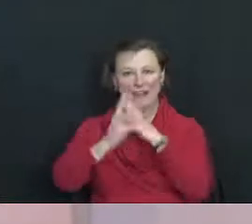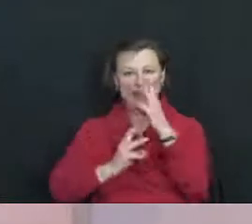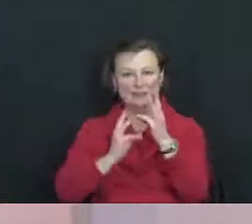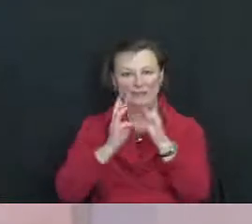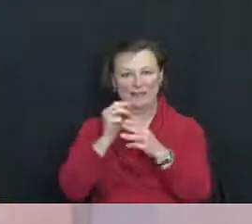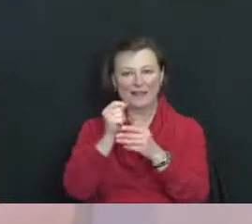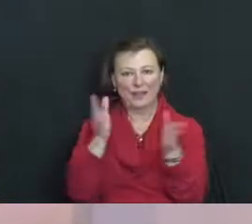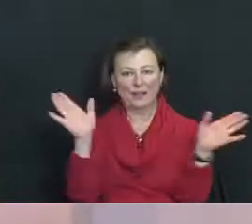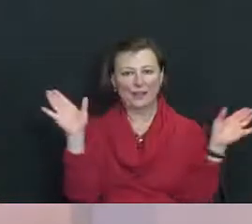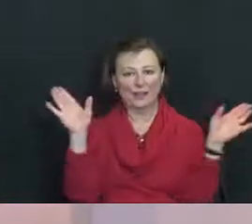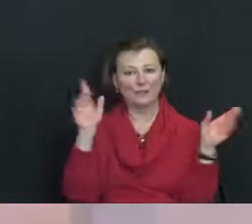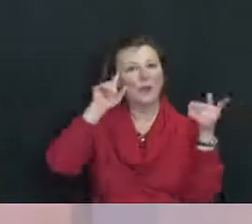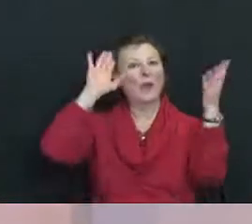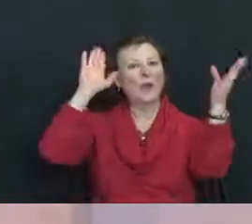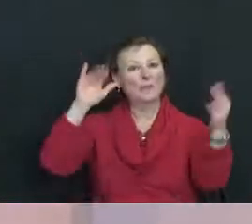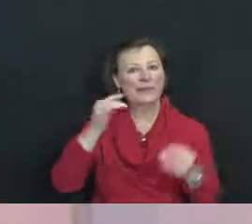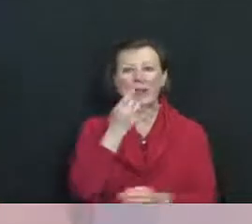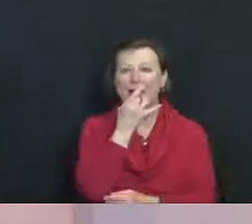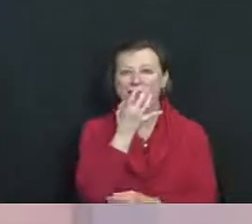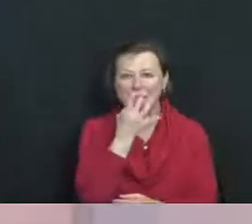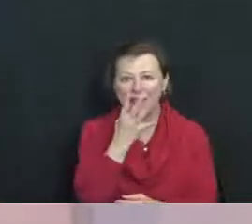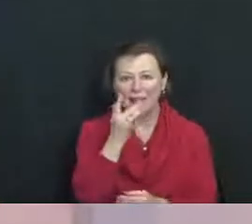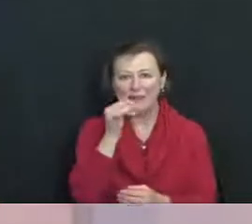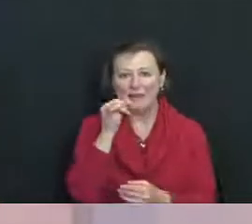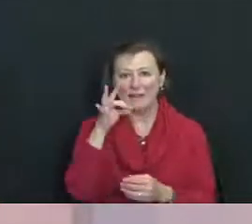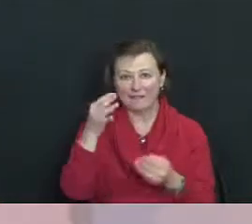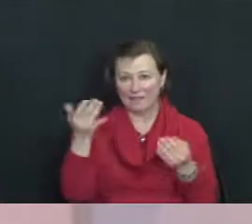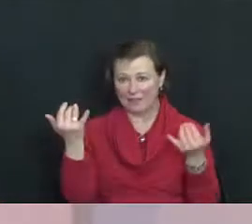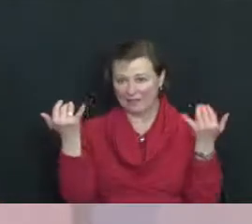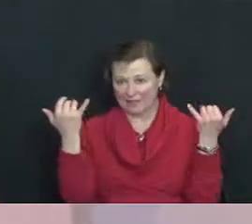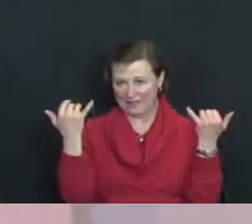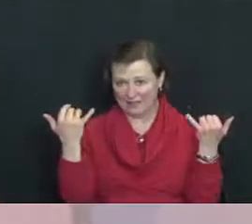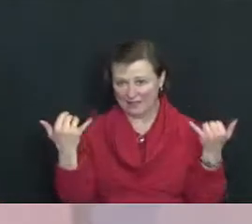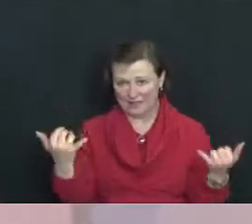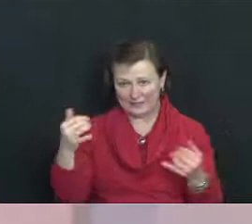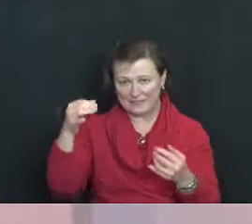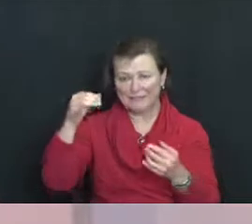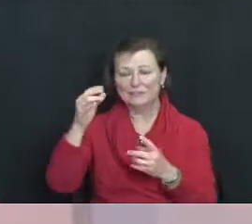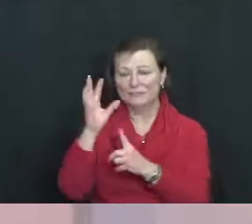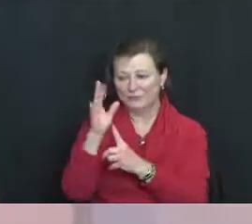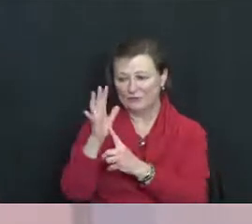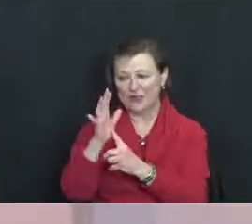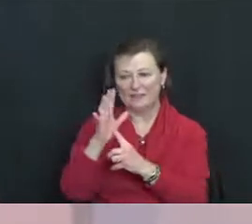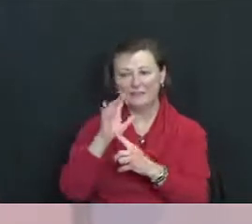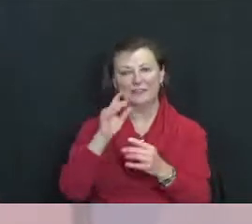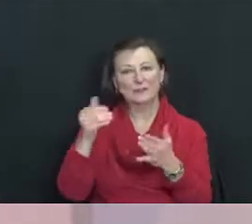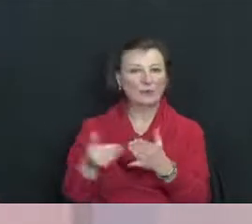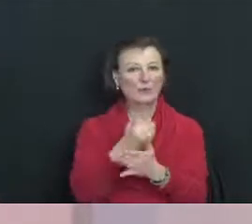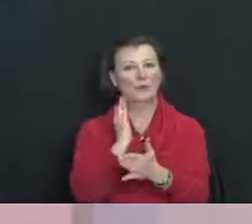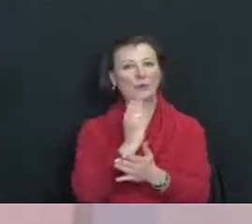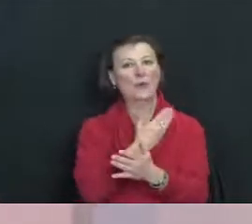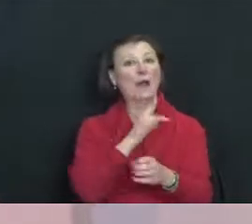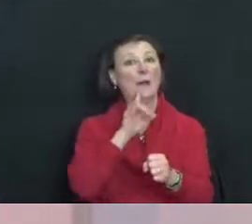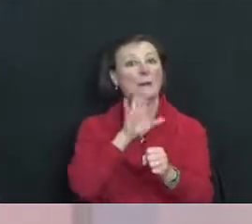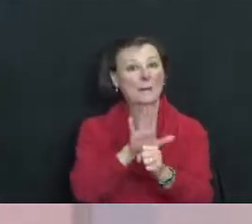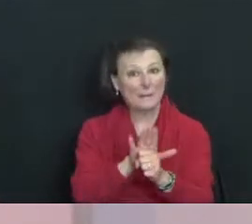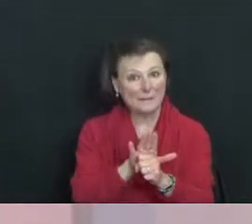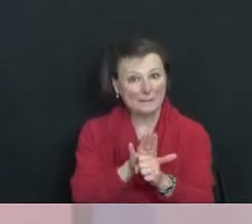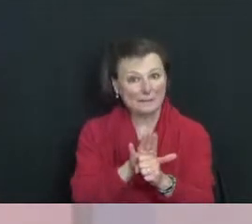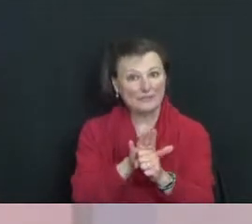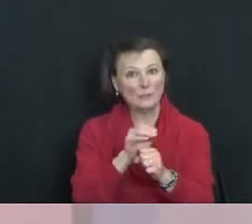May the light of these chalices renew our commitment to respect the inner worth of all